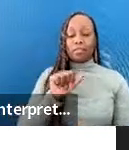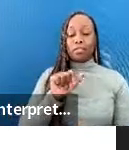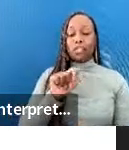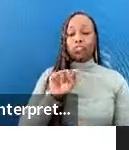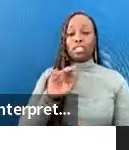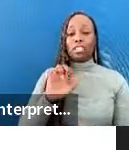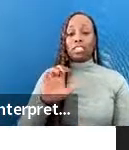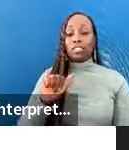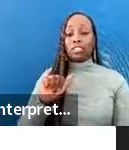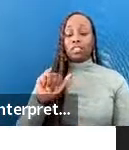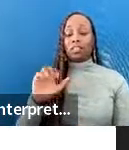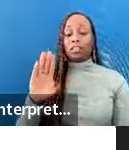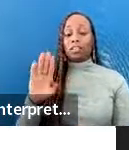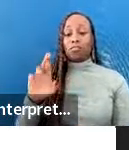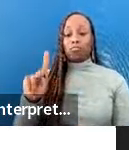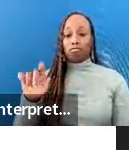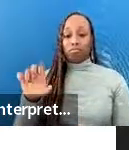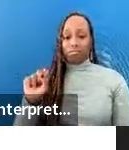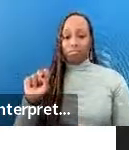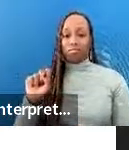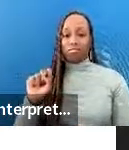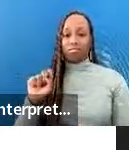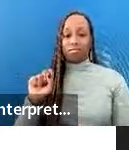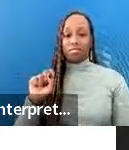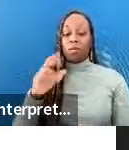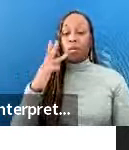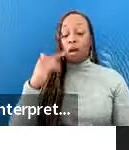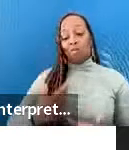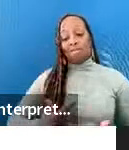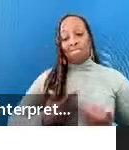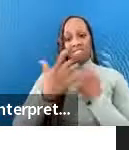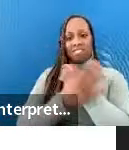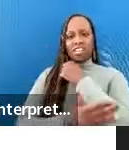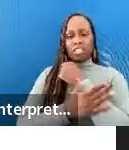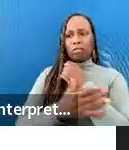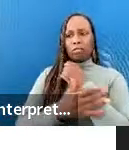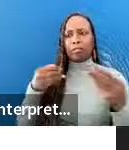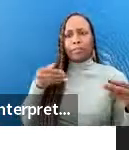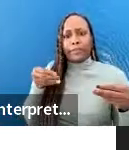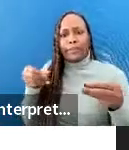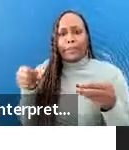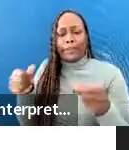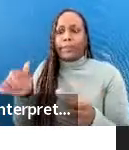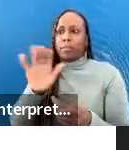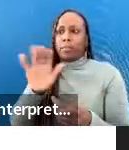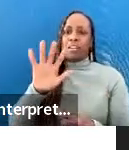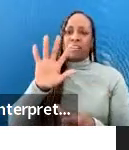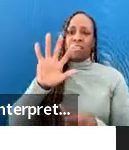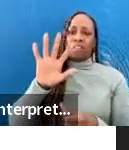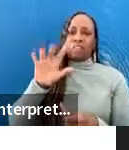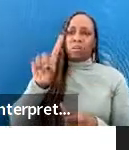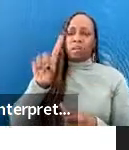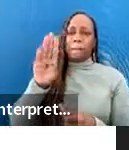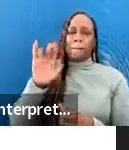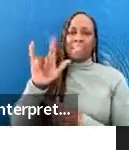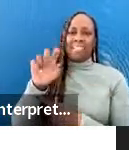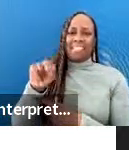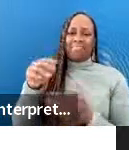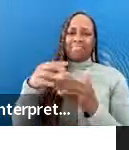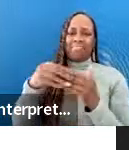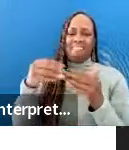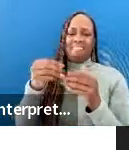country where we spend something like $51 billion a